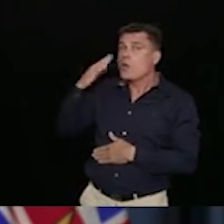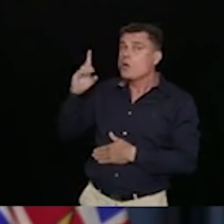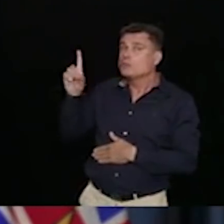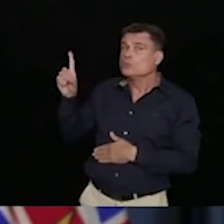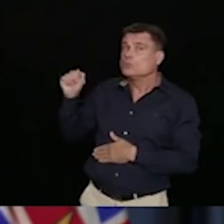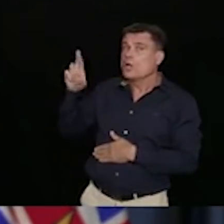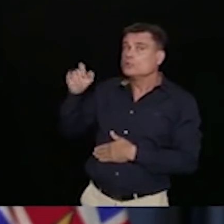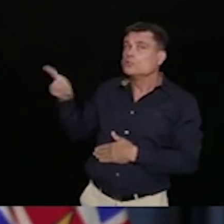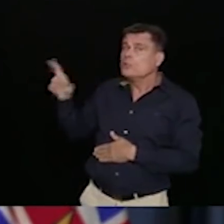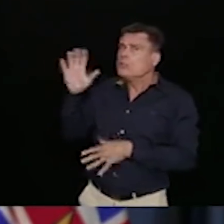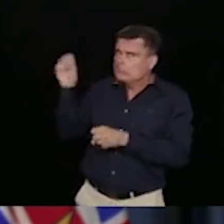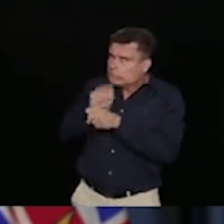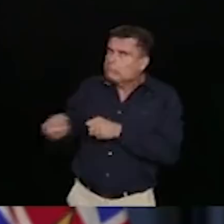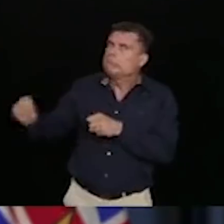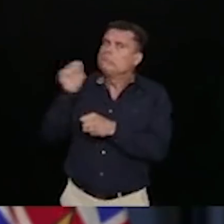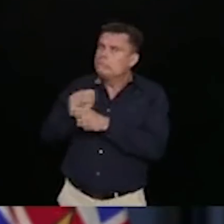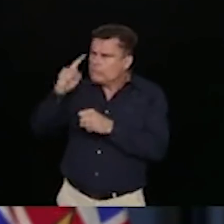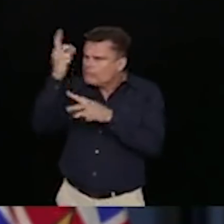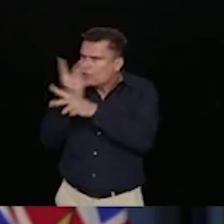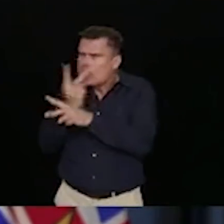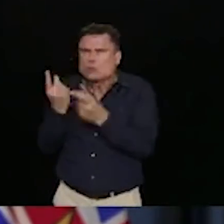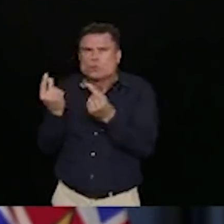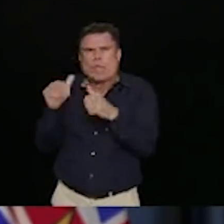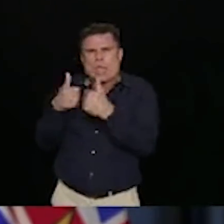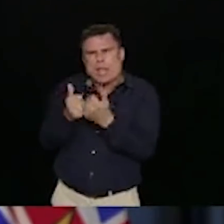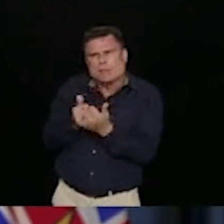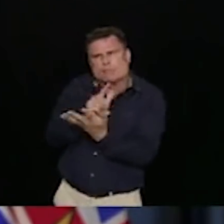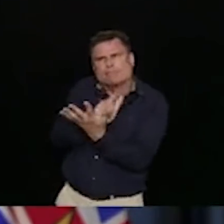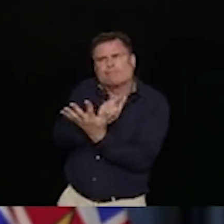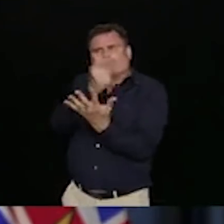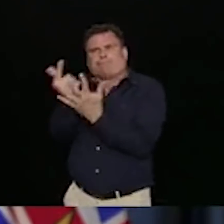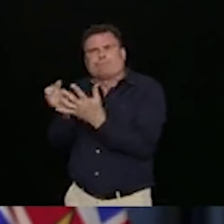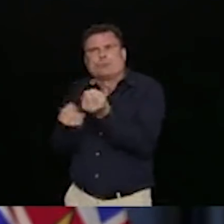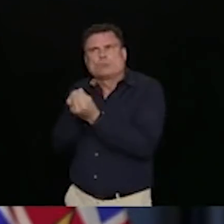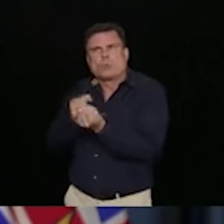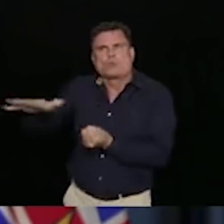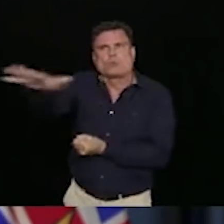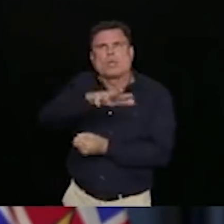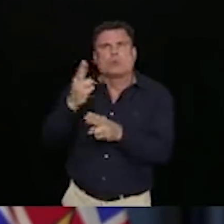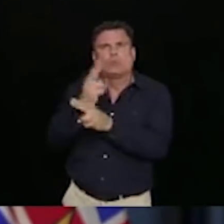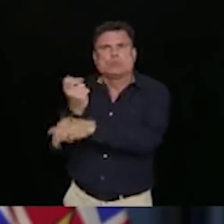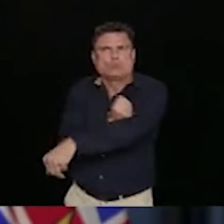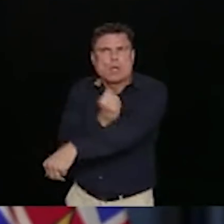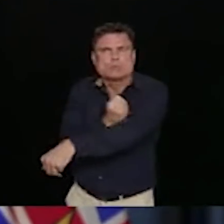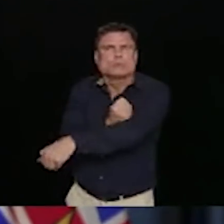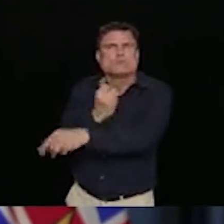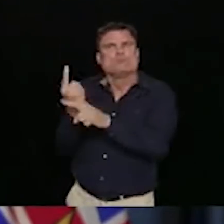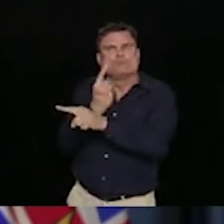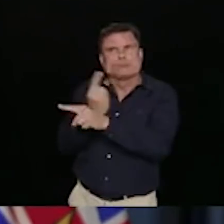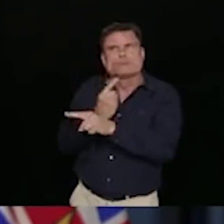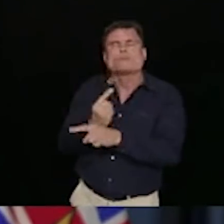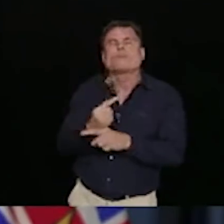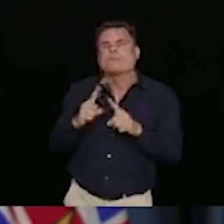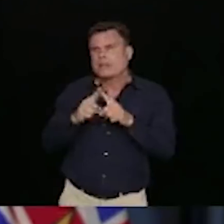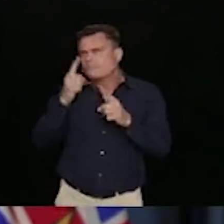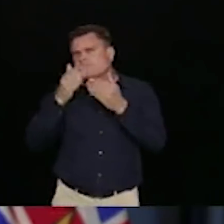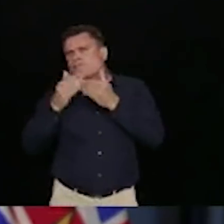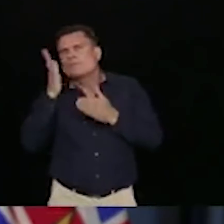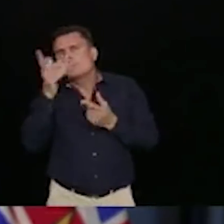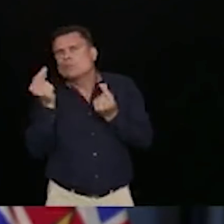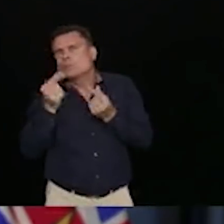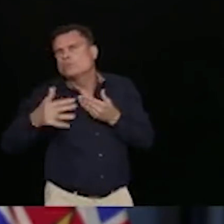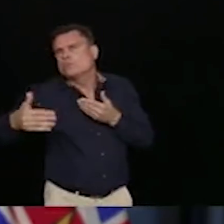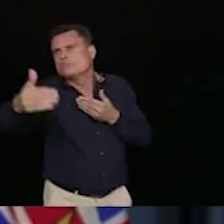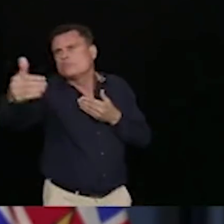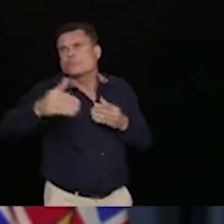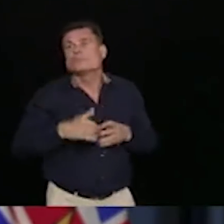And we'll have more to say about these disturbing numbers from the coroner and our plans going forward. Partly, of course, the